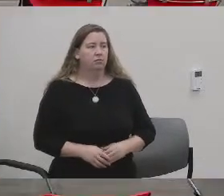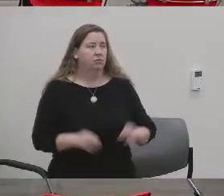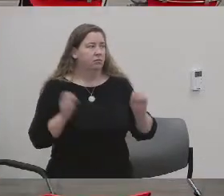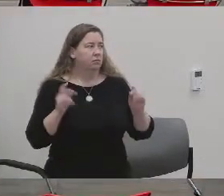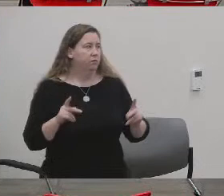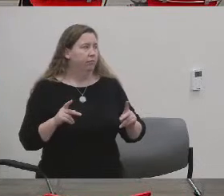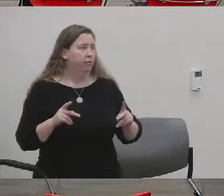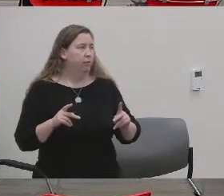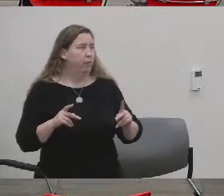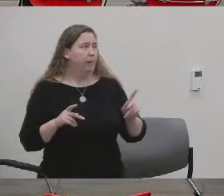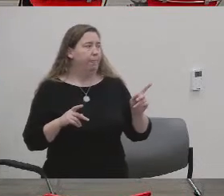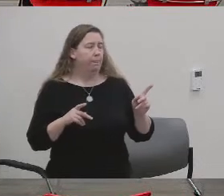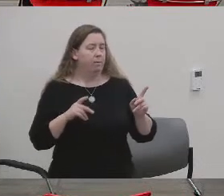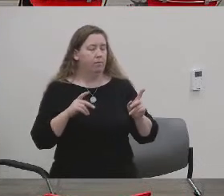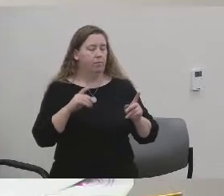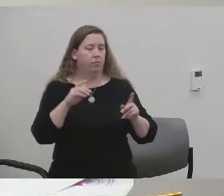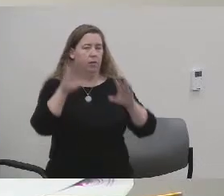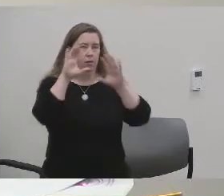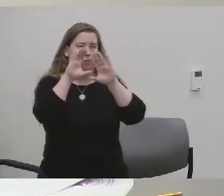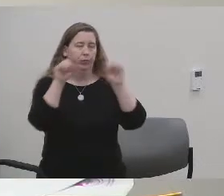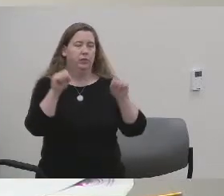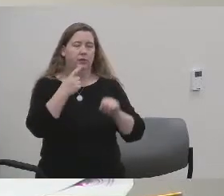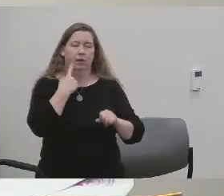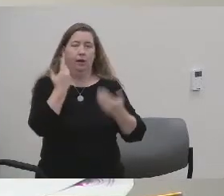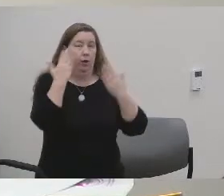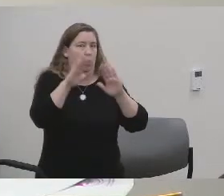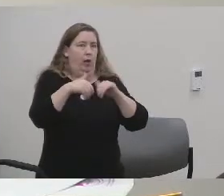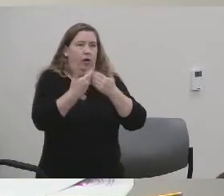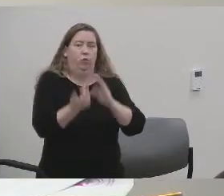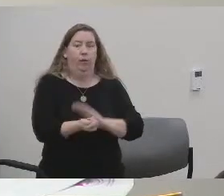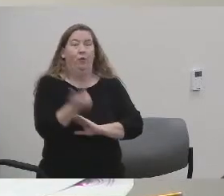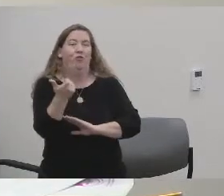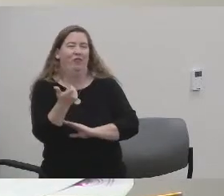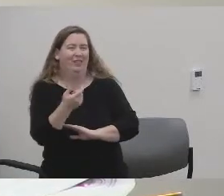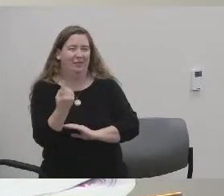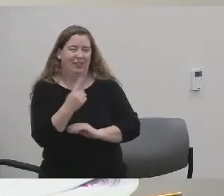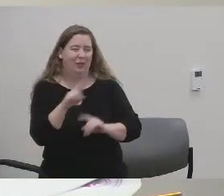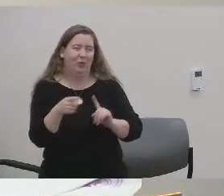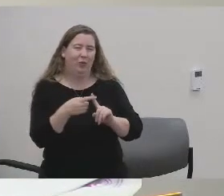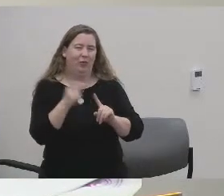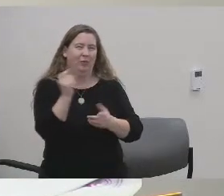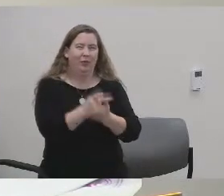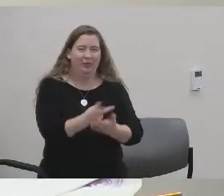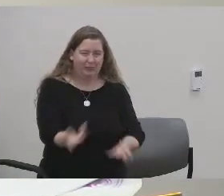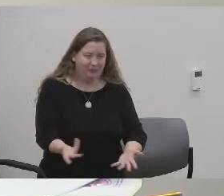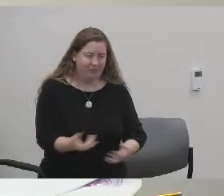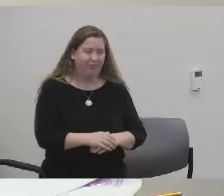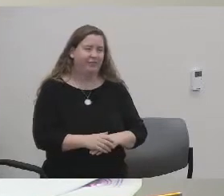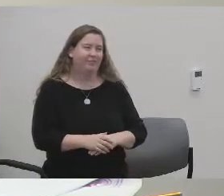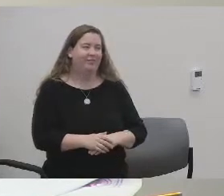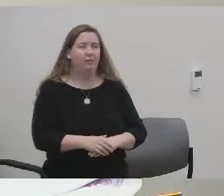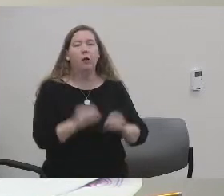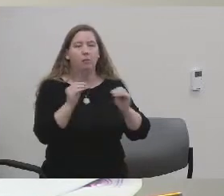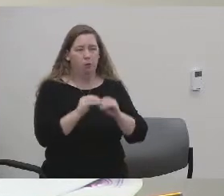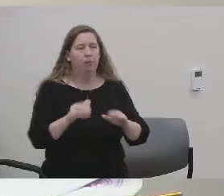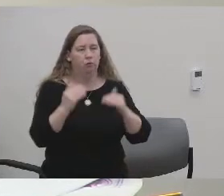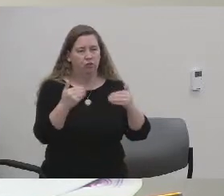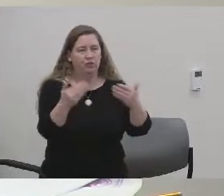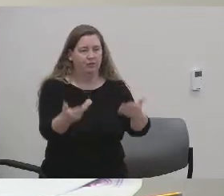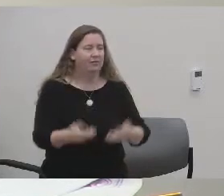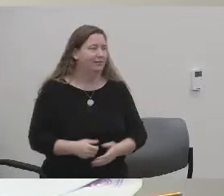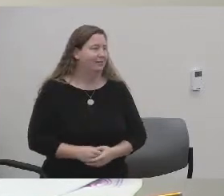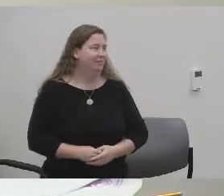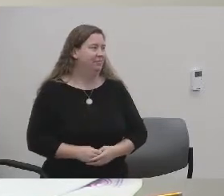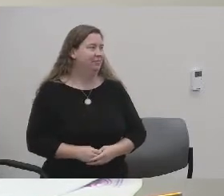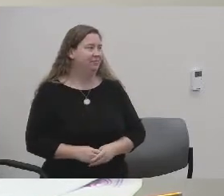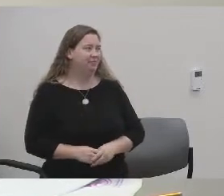And I don't know how to remove an item once we've motioned and seconded, so we got to keep it on there anyway, right? It's more motions. There you go. So we've